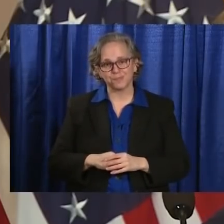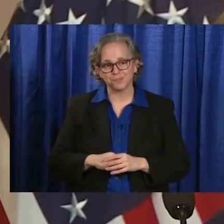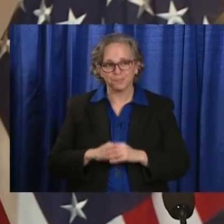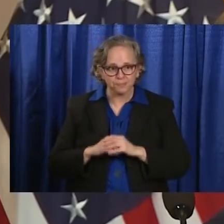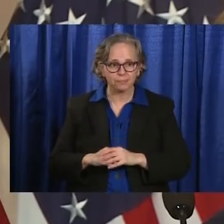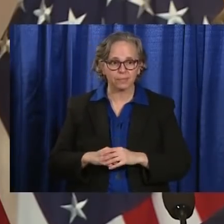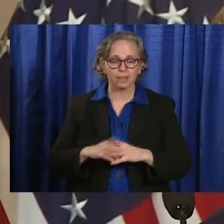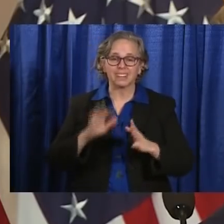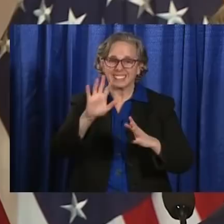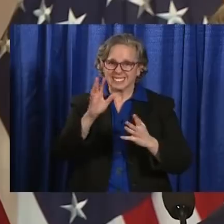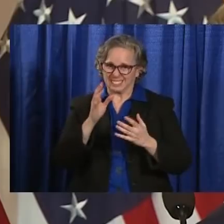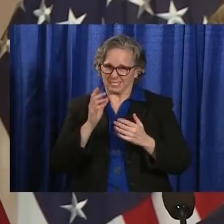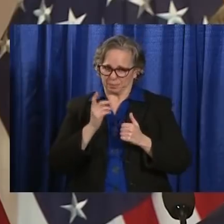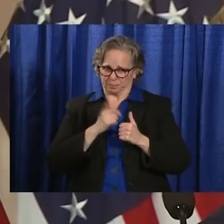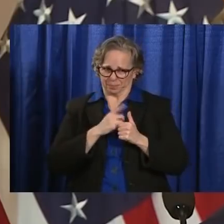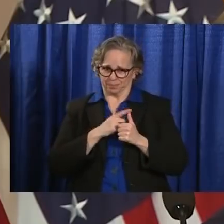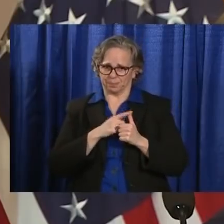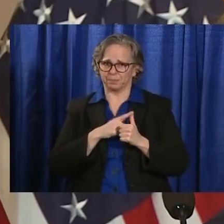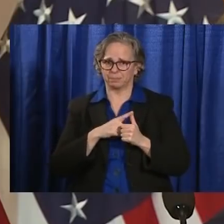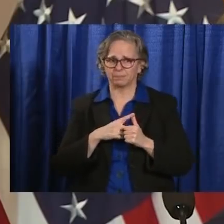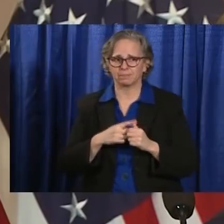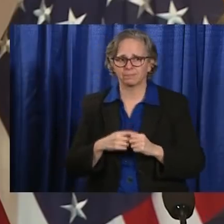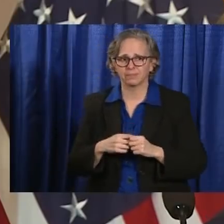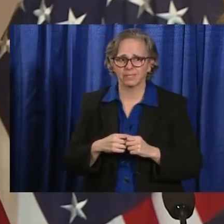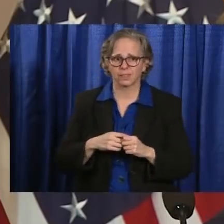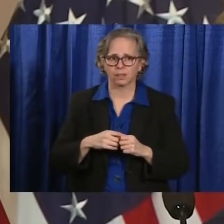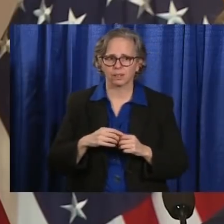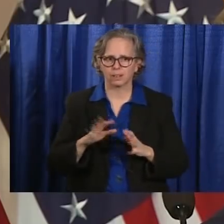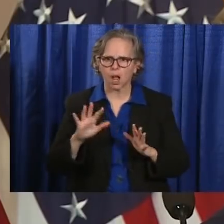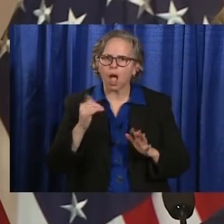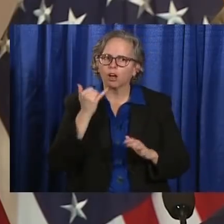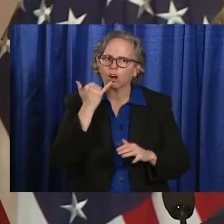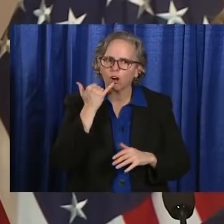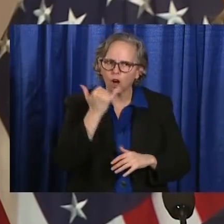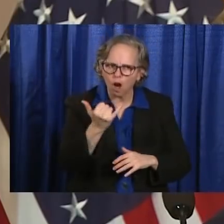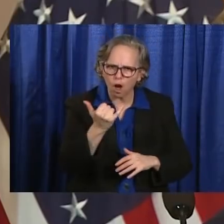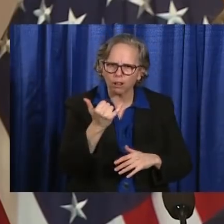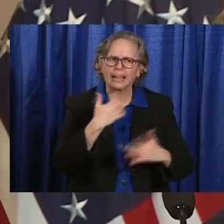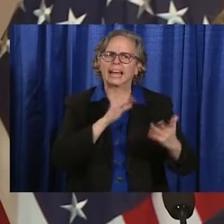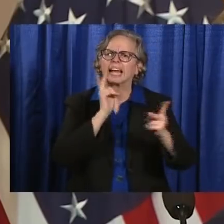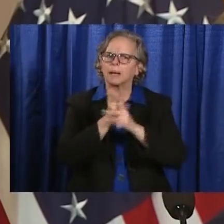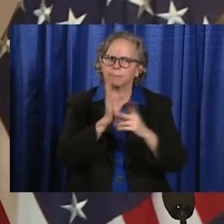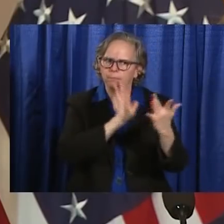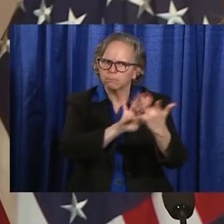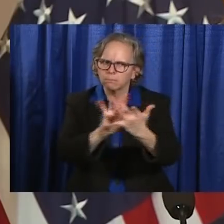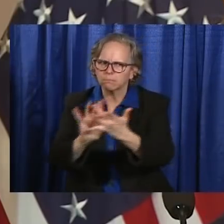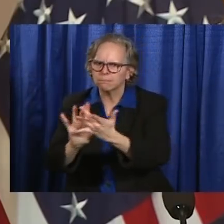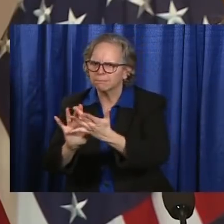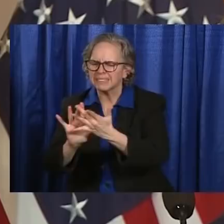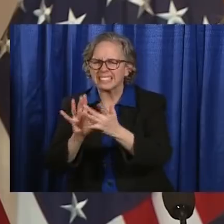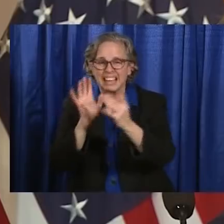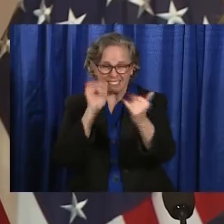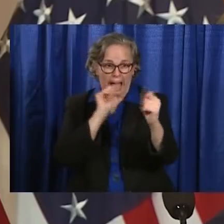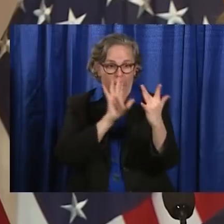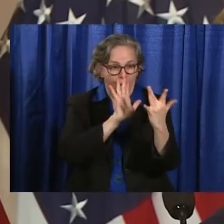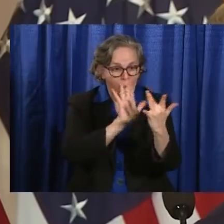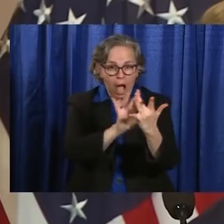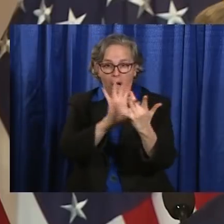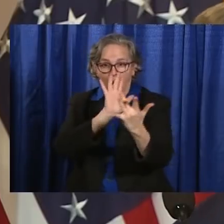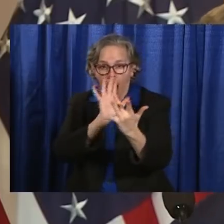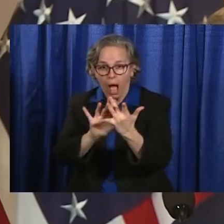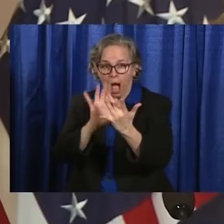First, call people regularly. Keep in touch. Contact is so important during this time. We do not